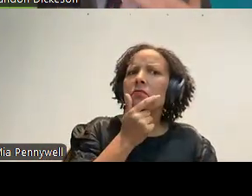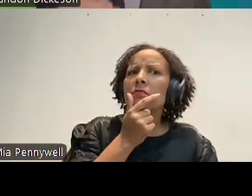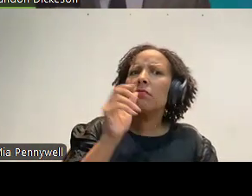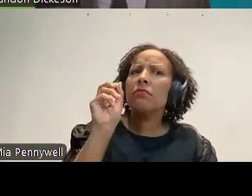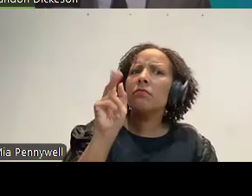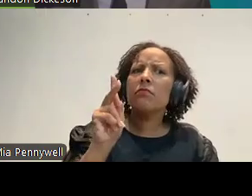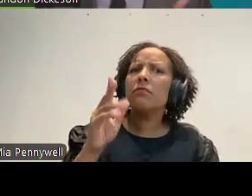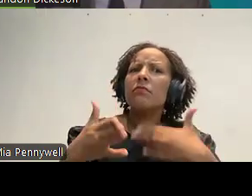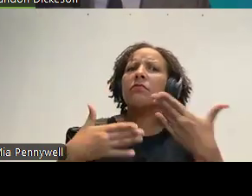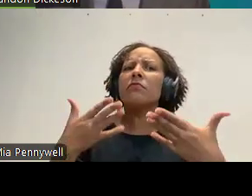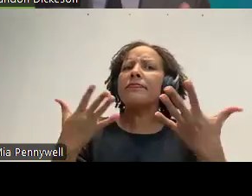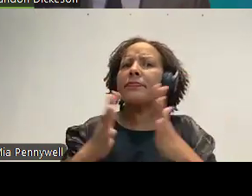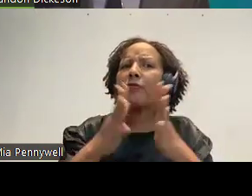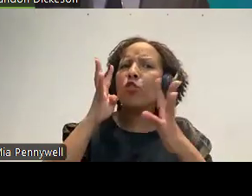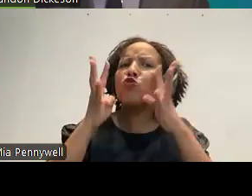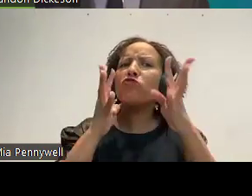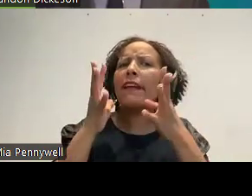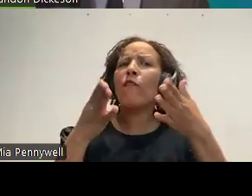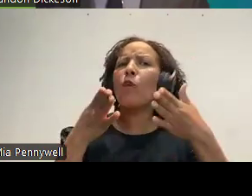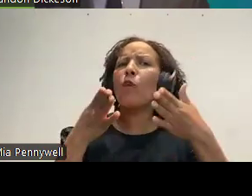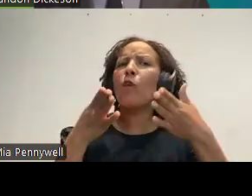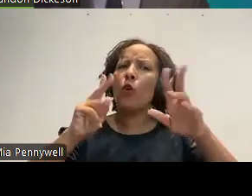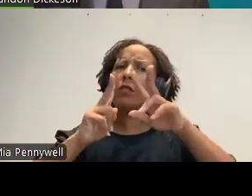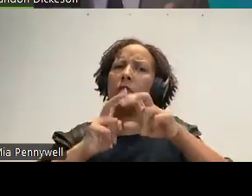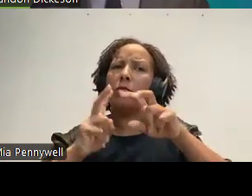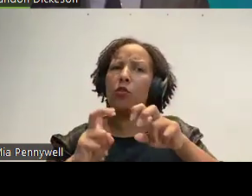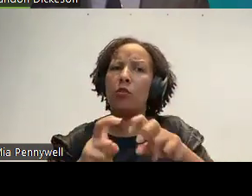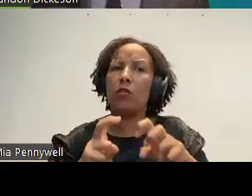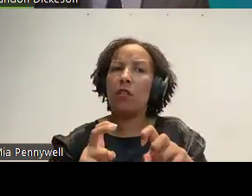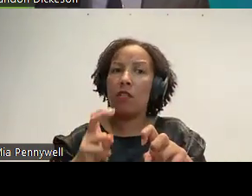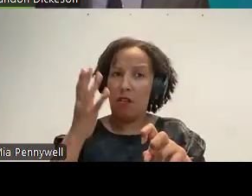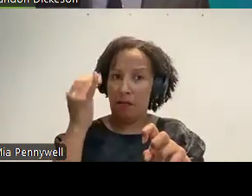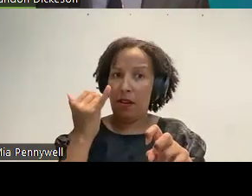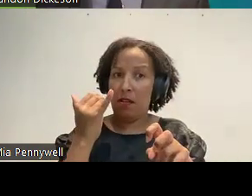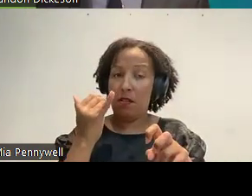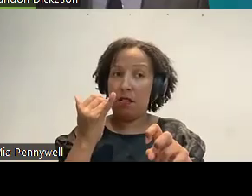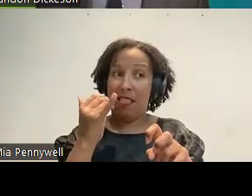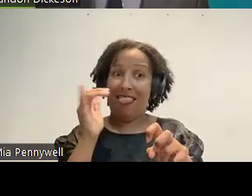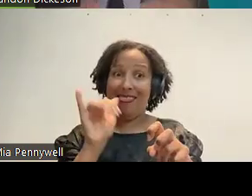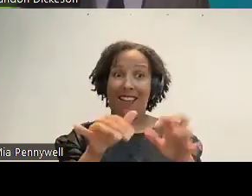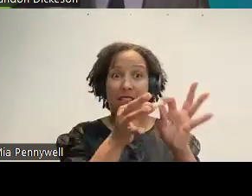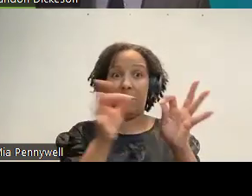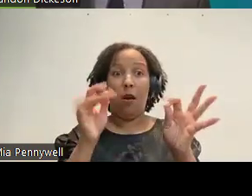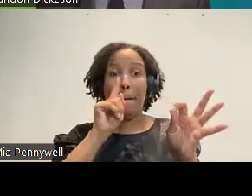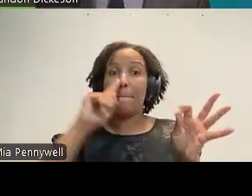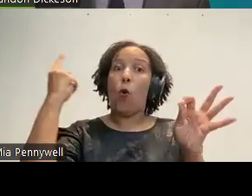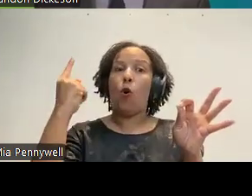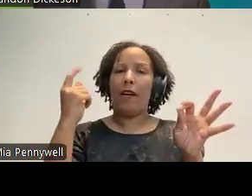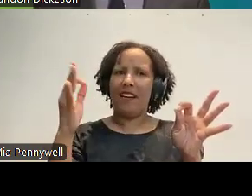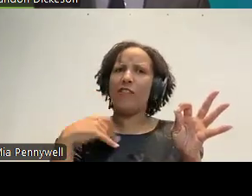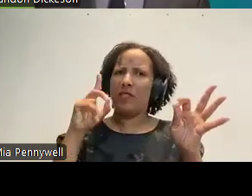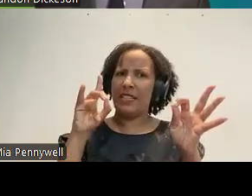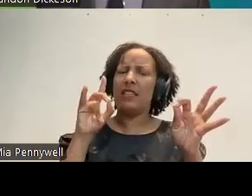explore this further and deeper because more than likely this is a trauma response for this individual, especially if they've already scored a clear